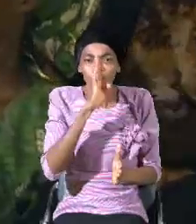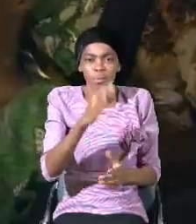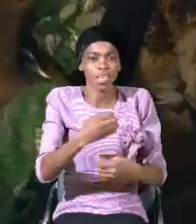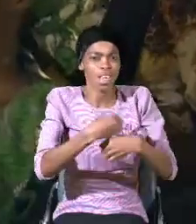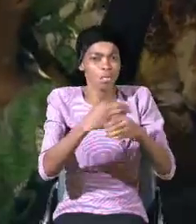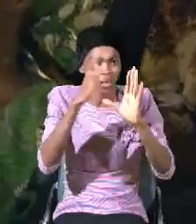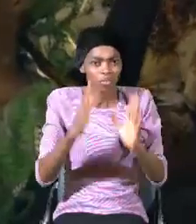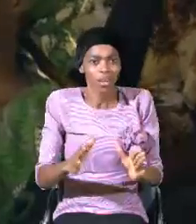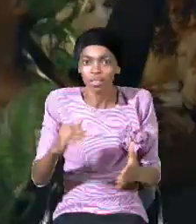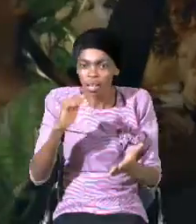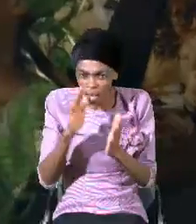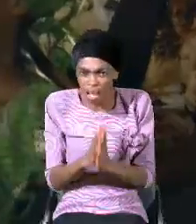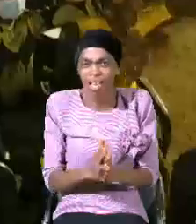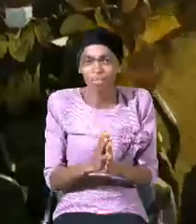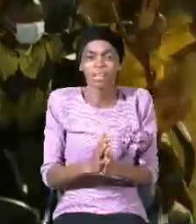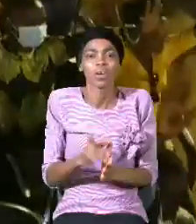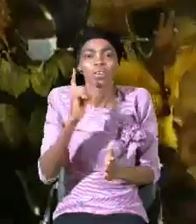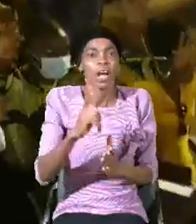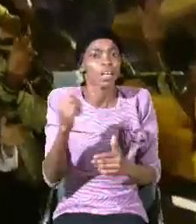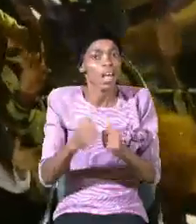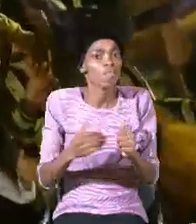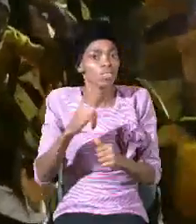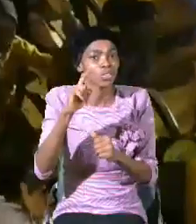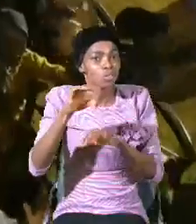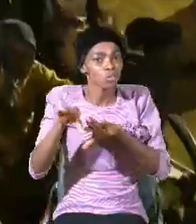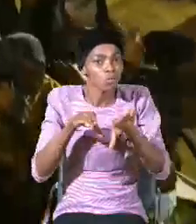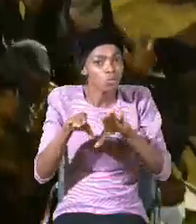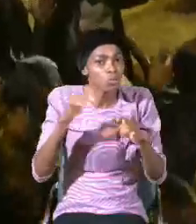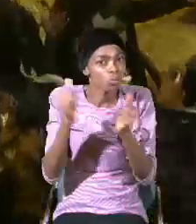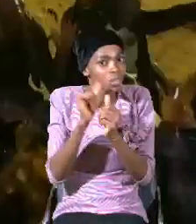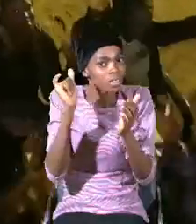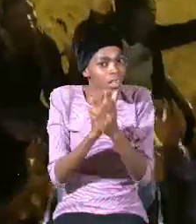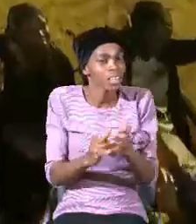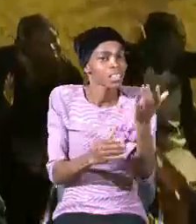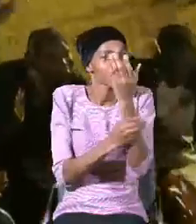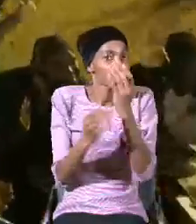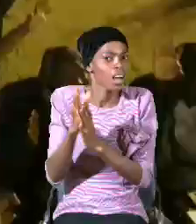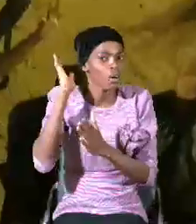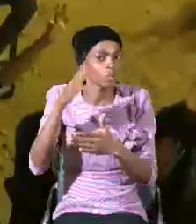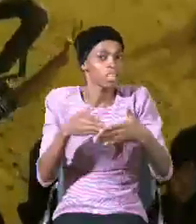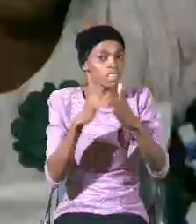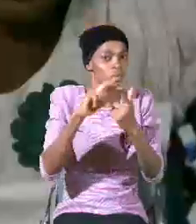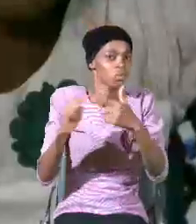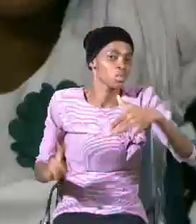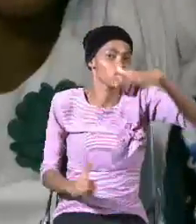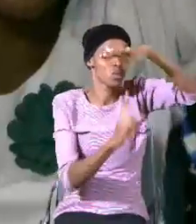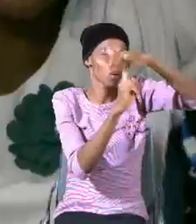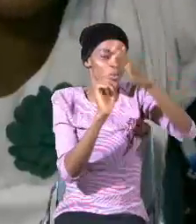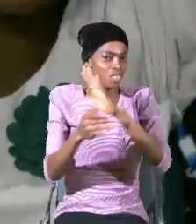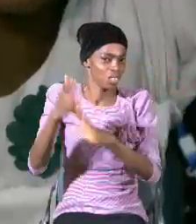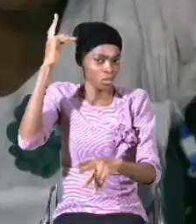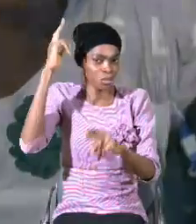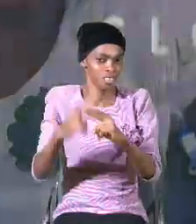Amen. And everything you do with that hand will lead you to the top. Amen. In Jesus' name.